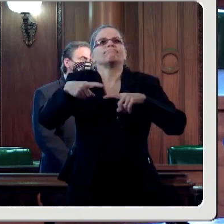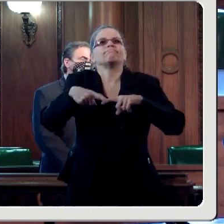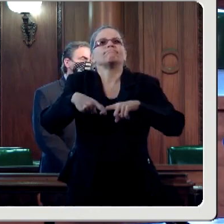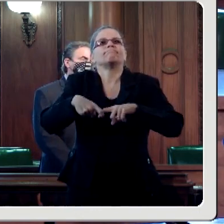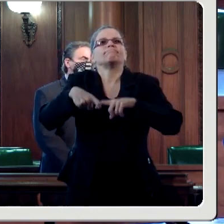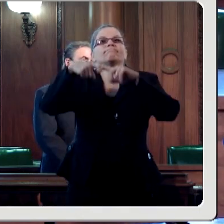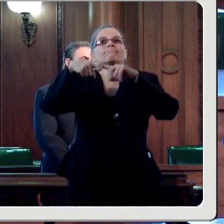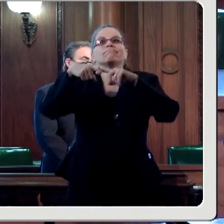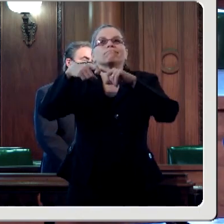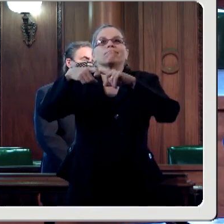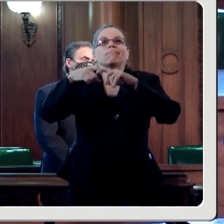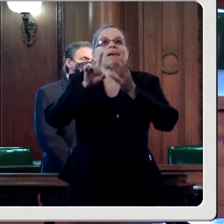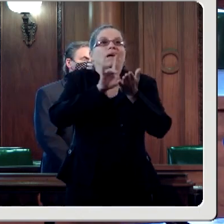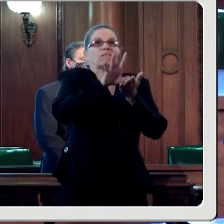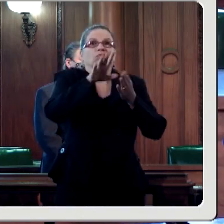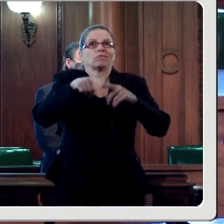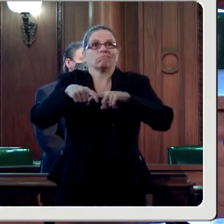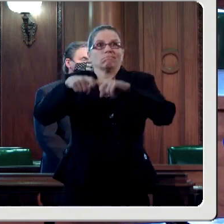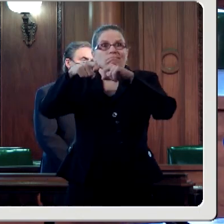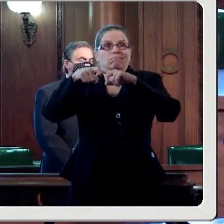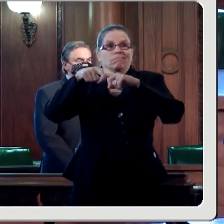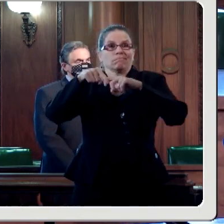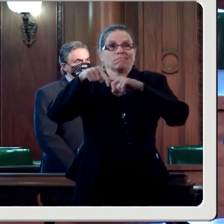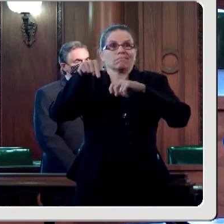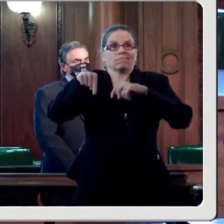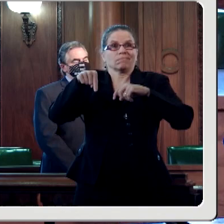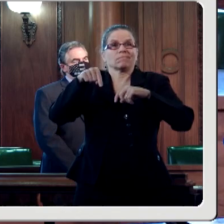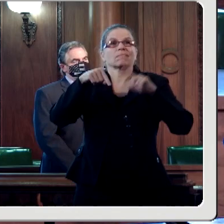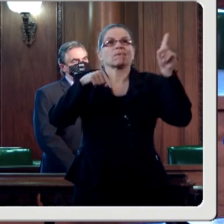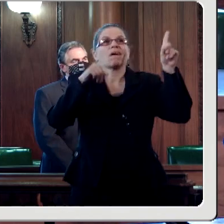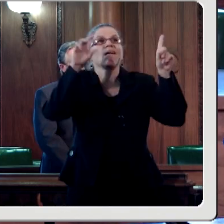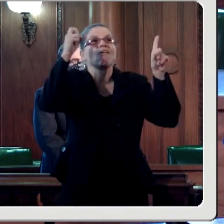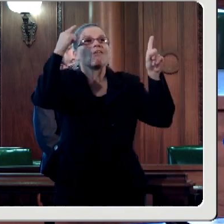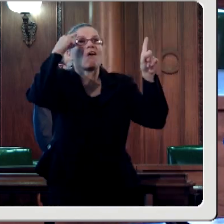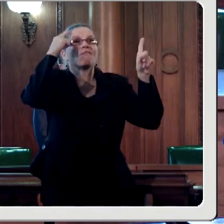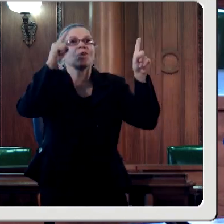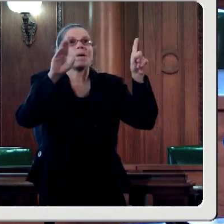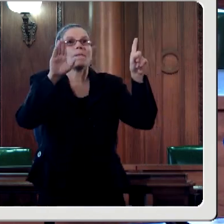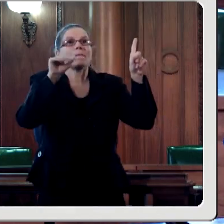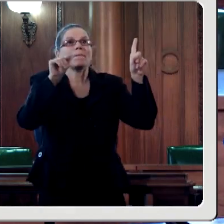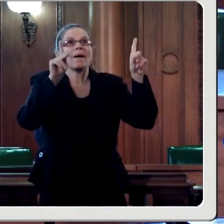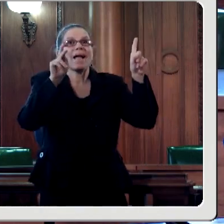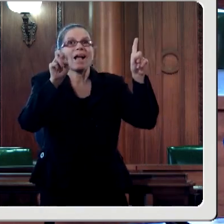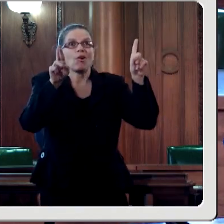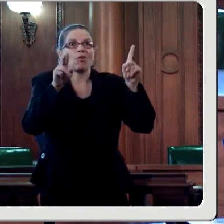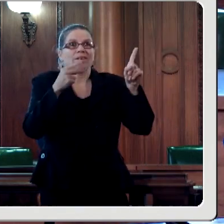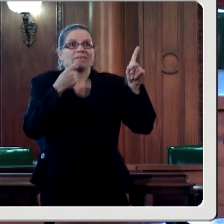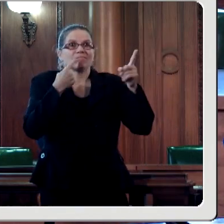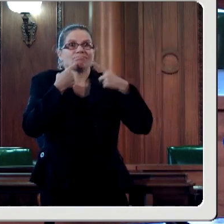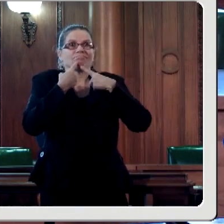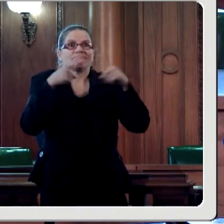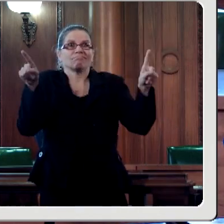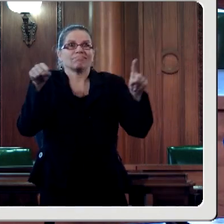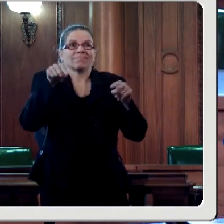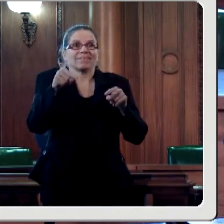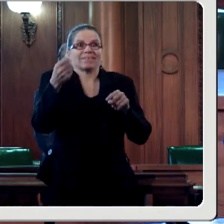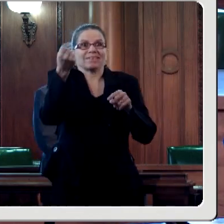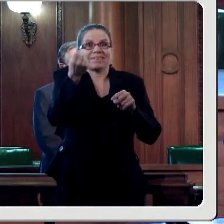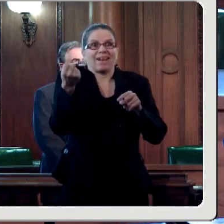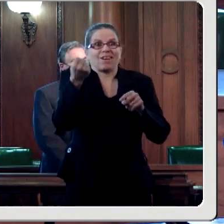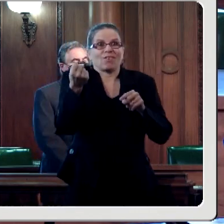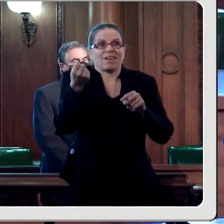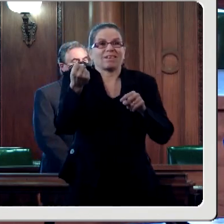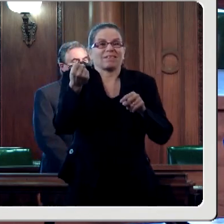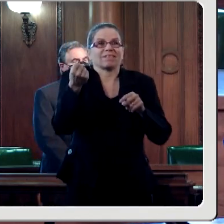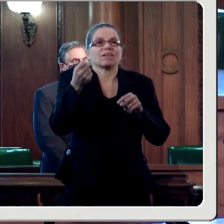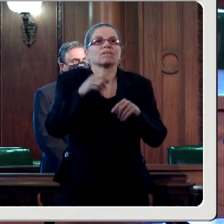to that, Governor Baker has made available $171 million in